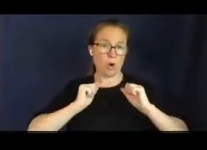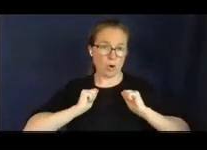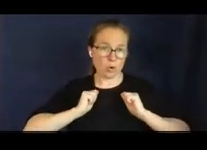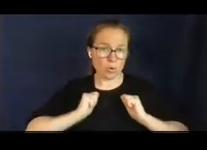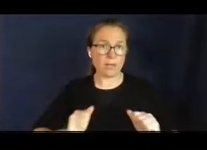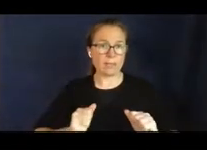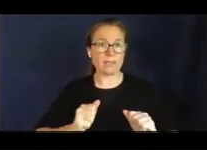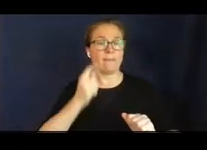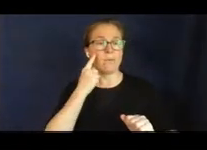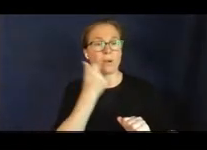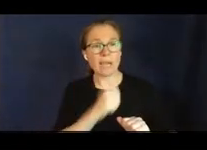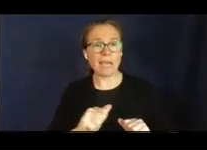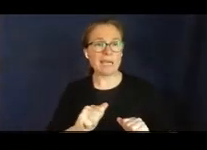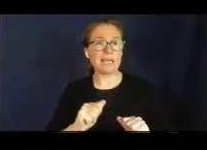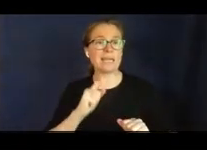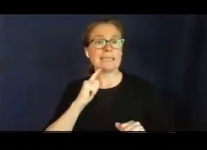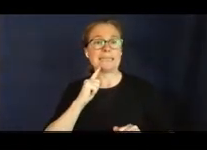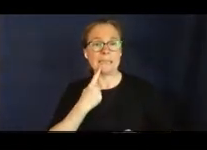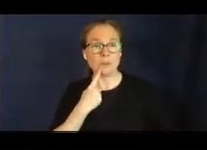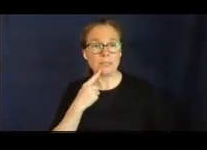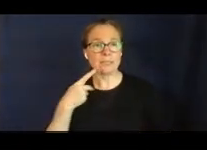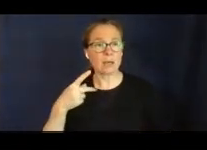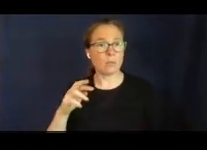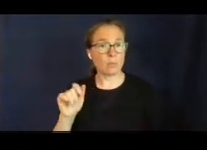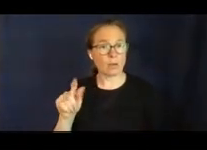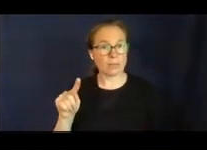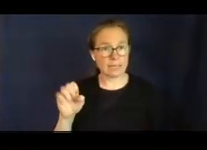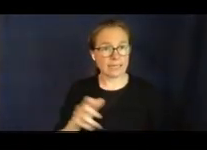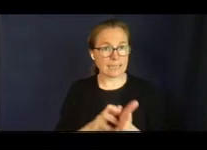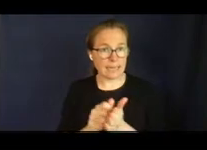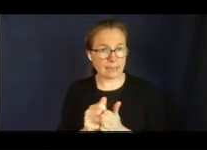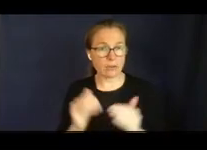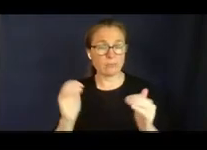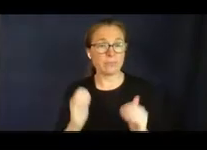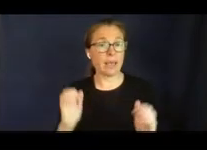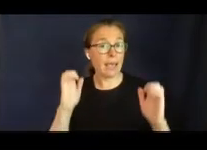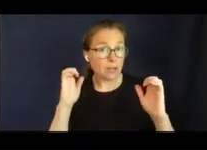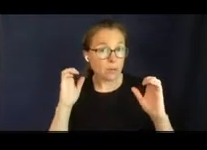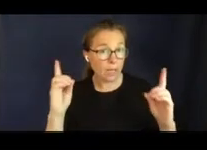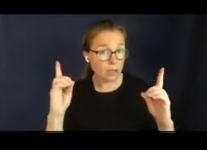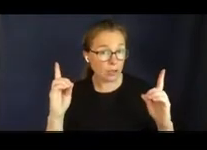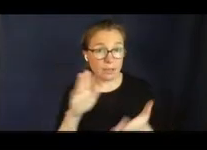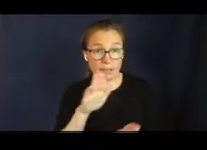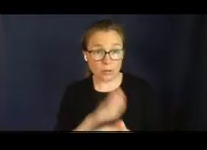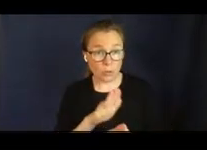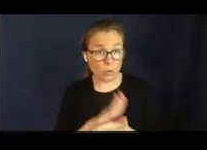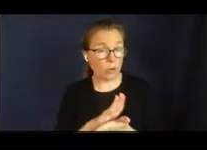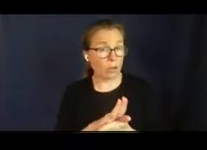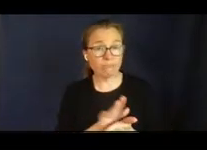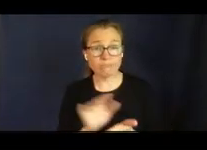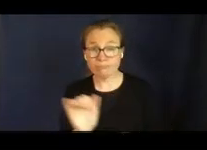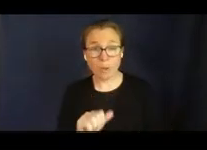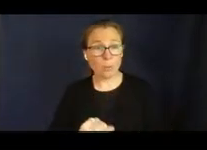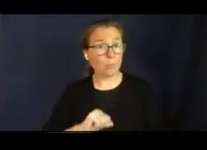cancer. Moving on to the education mission, we are also proud to have graduated